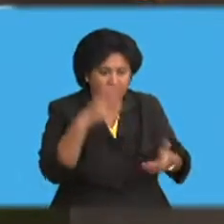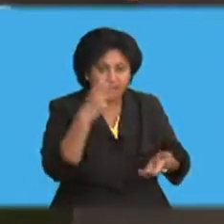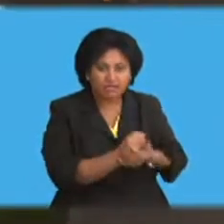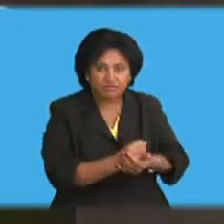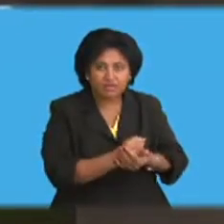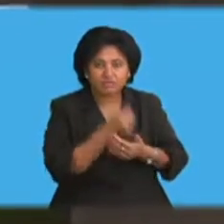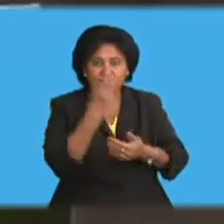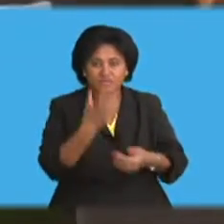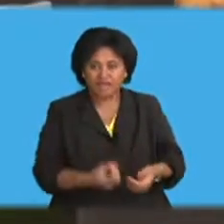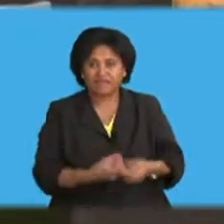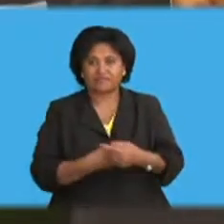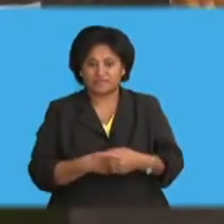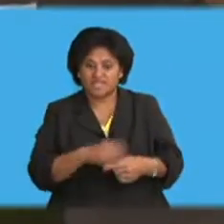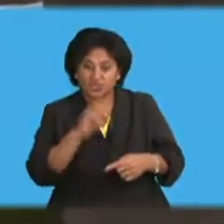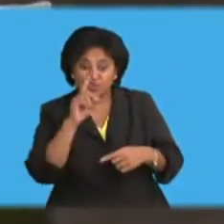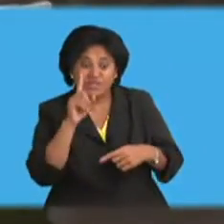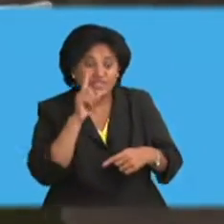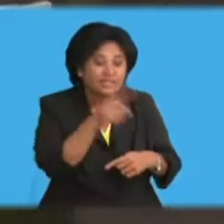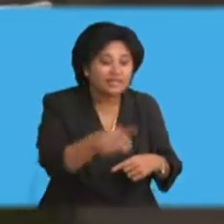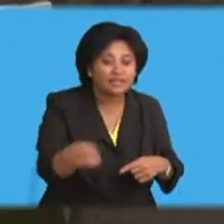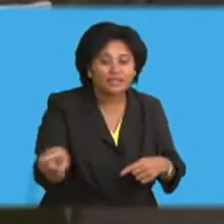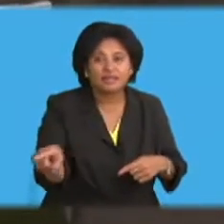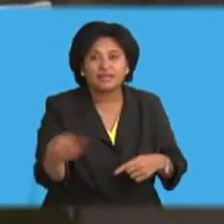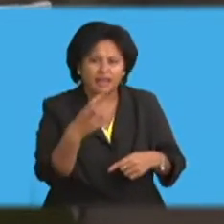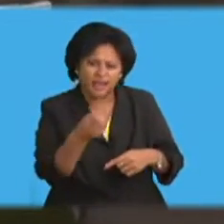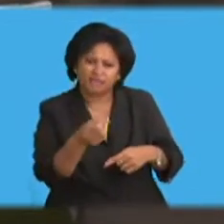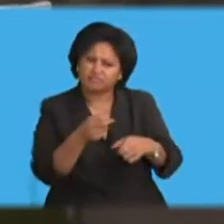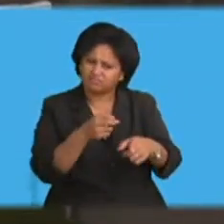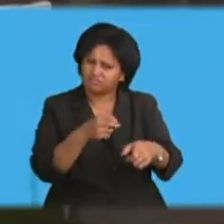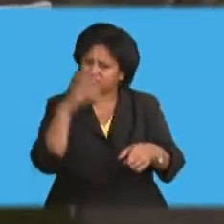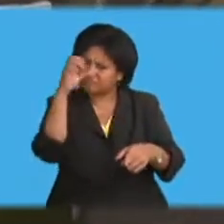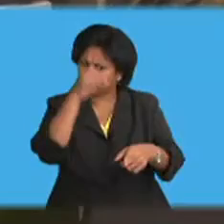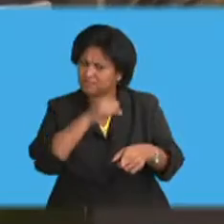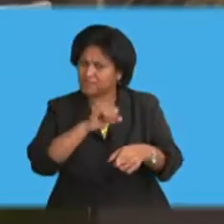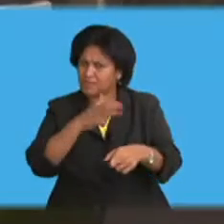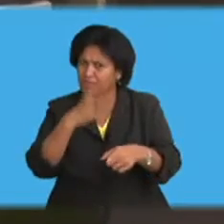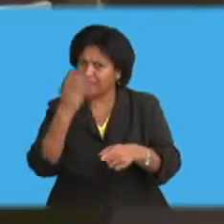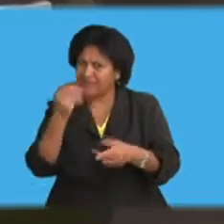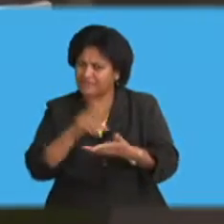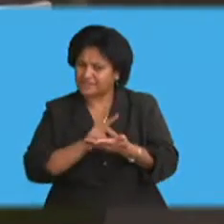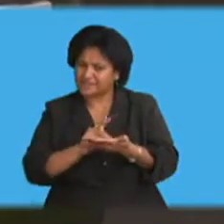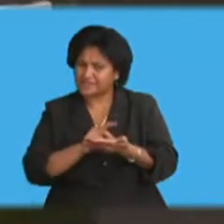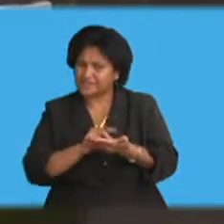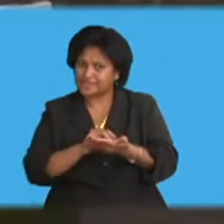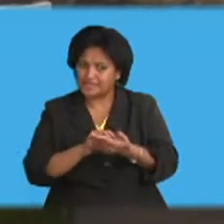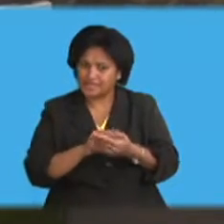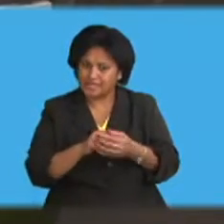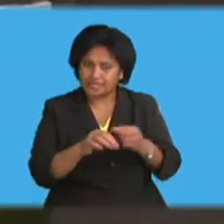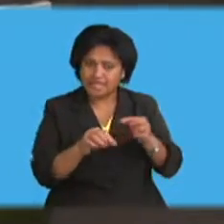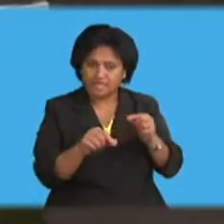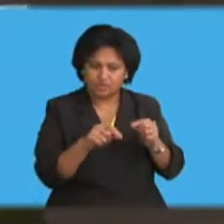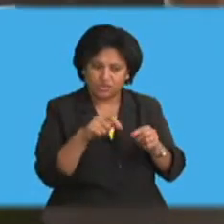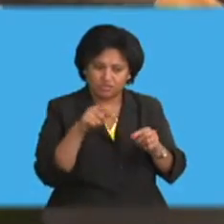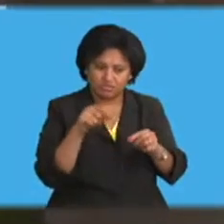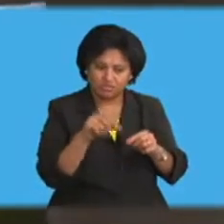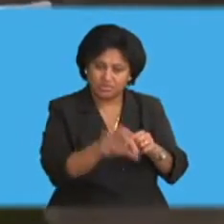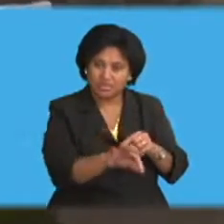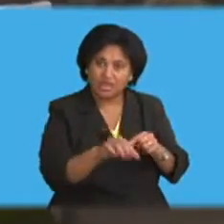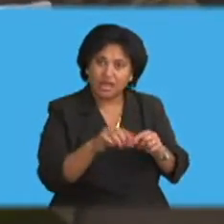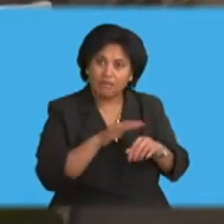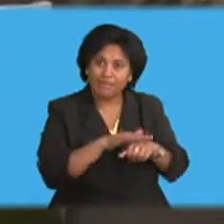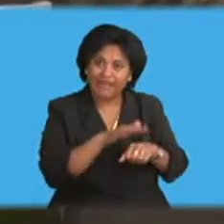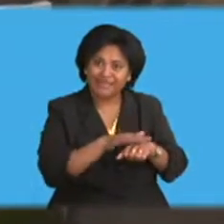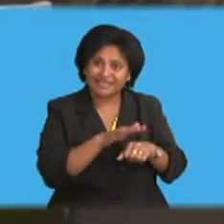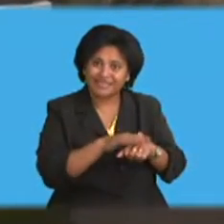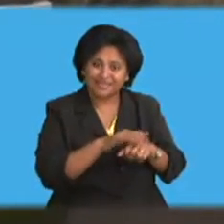the clinical signs in the field, then blood samples are taken from the animals and of course